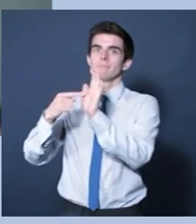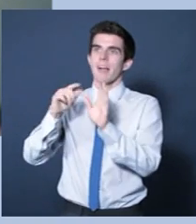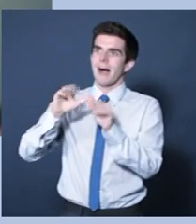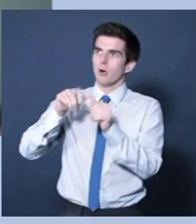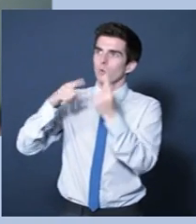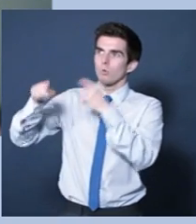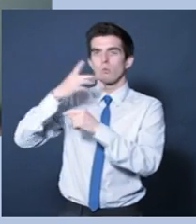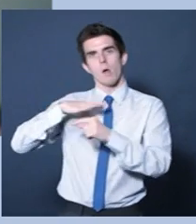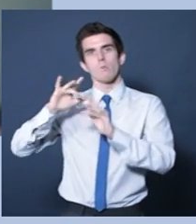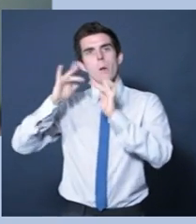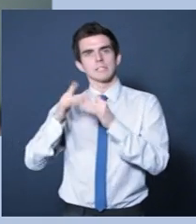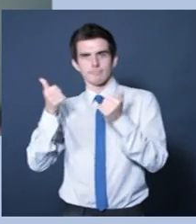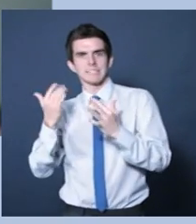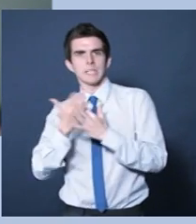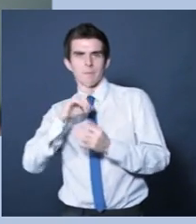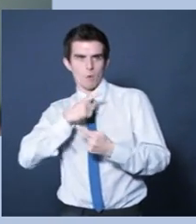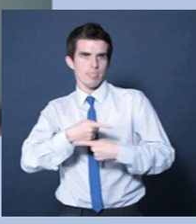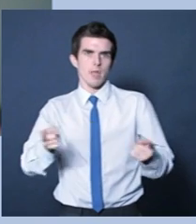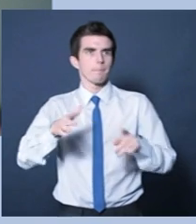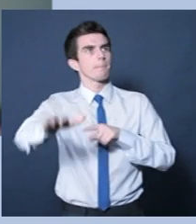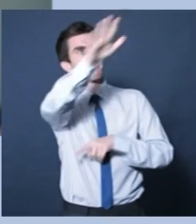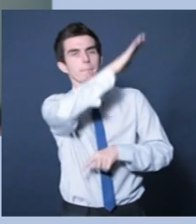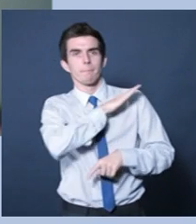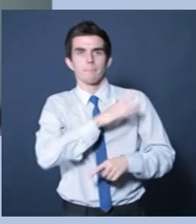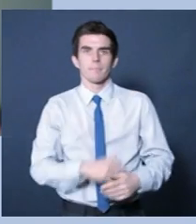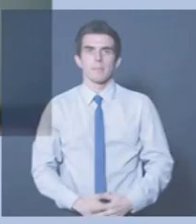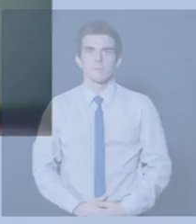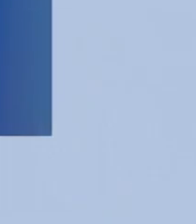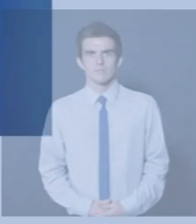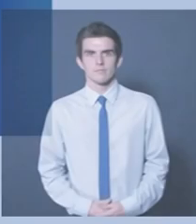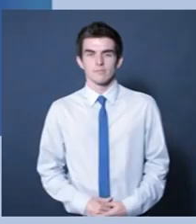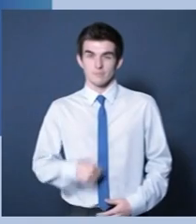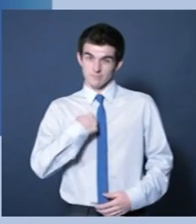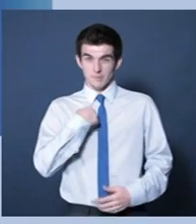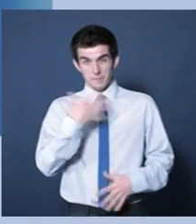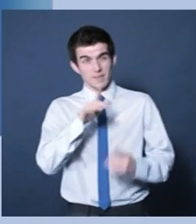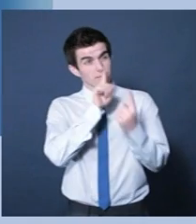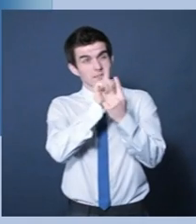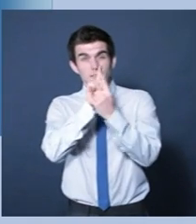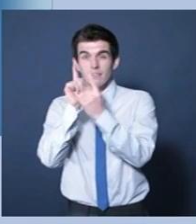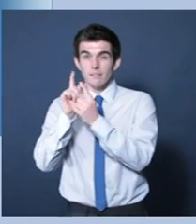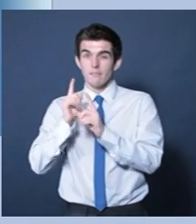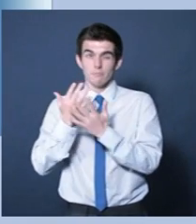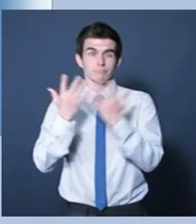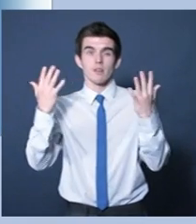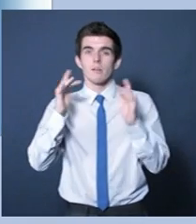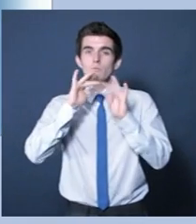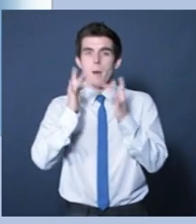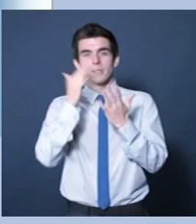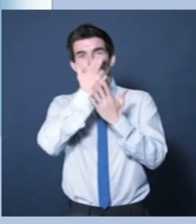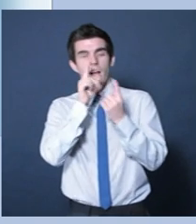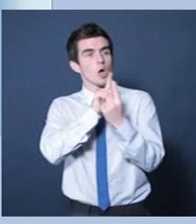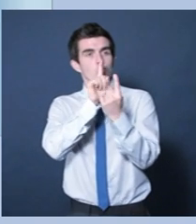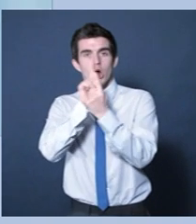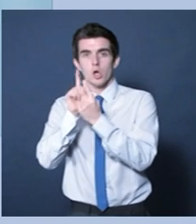what organisations should do if they're trying to make their websites accessible. I've never come across any web developer who say, I don't want to embed